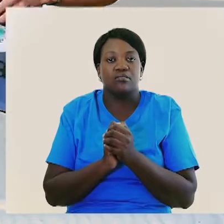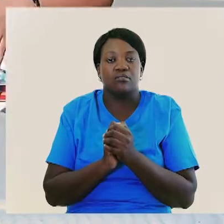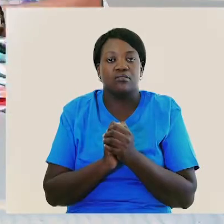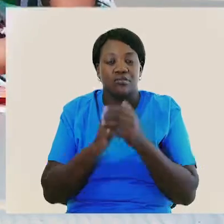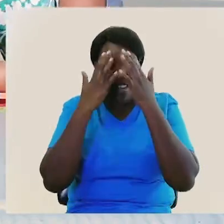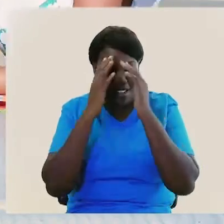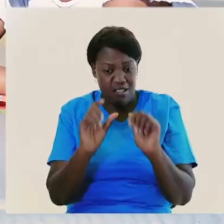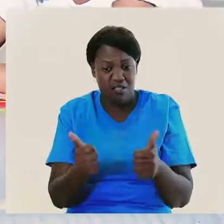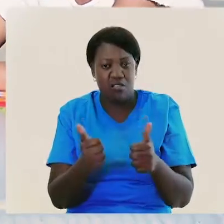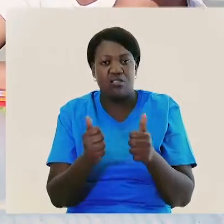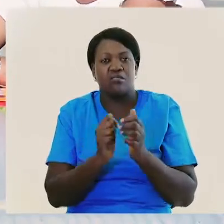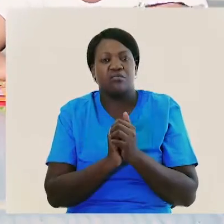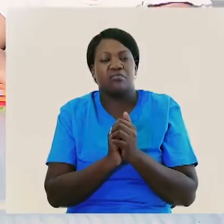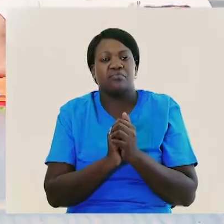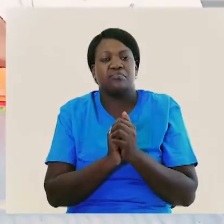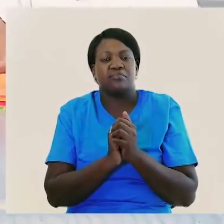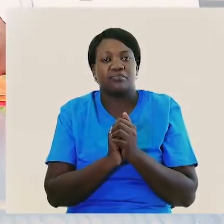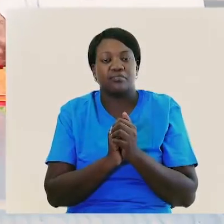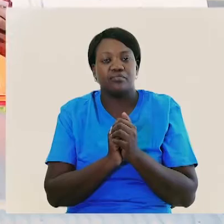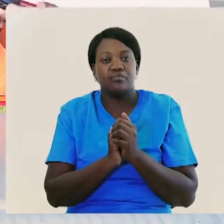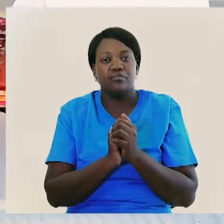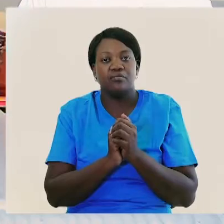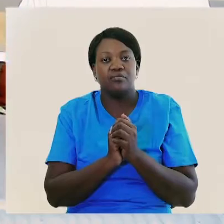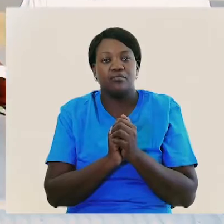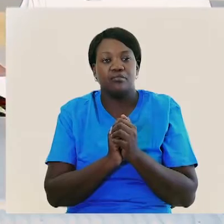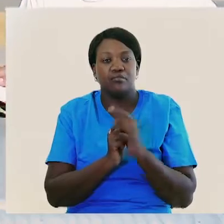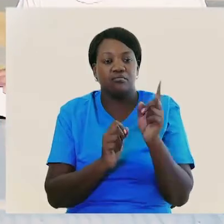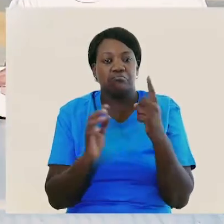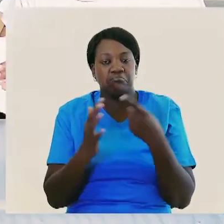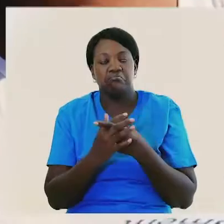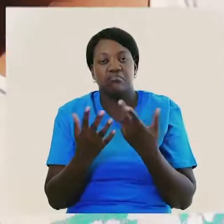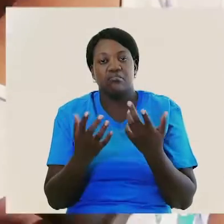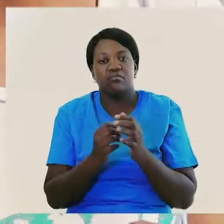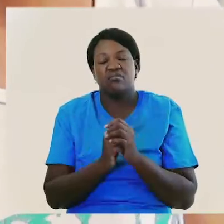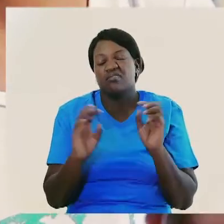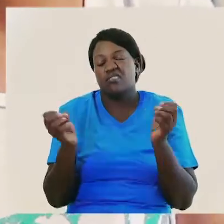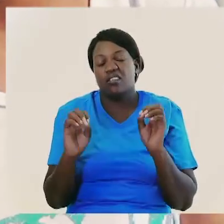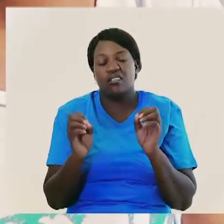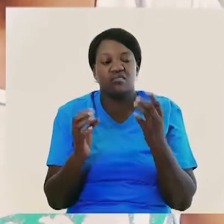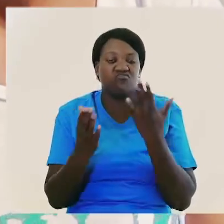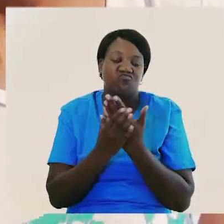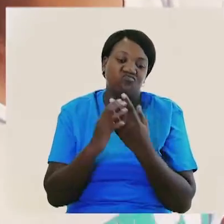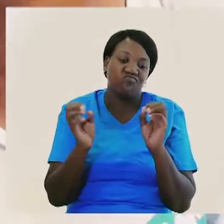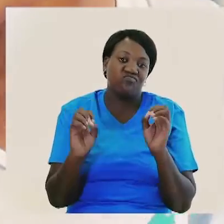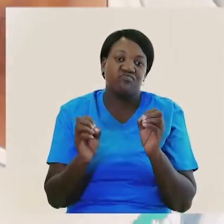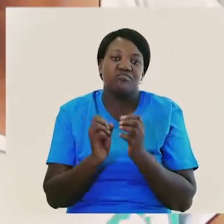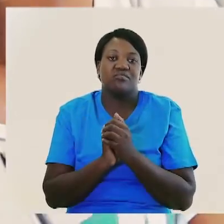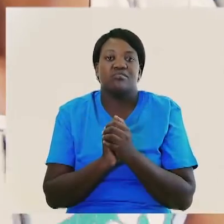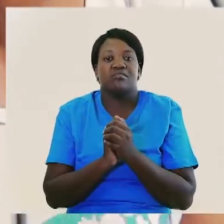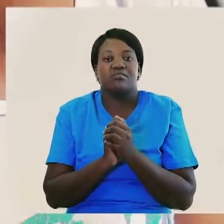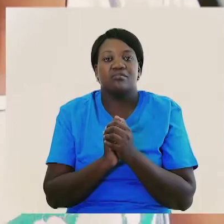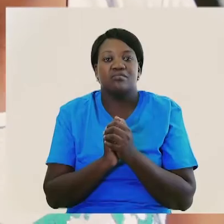Hi, Michelle. Hey, Roxanne. What's up, girl? Nah, nothing new.